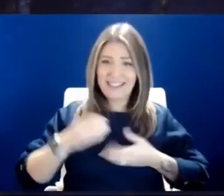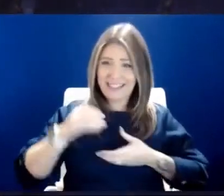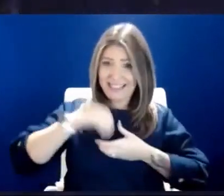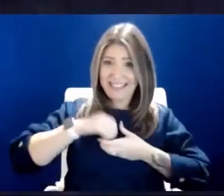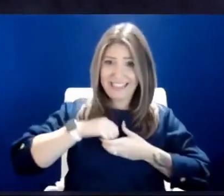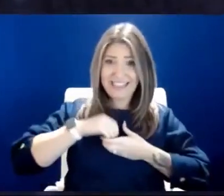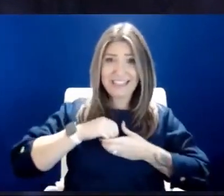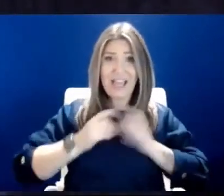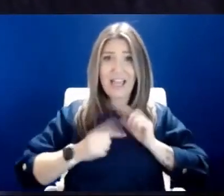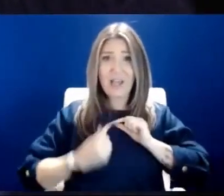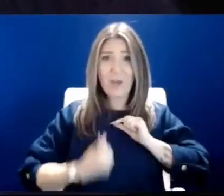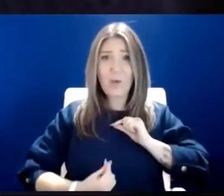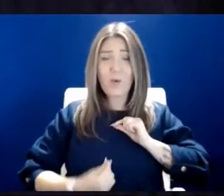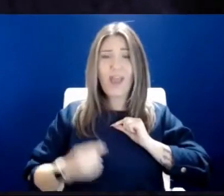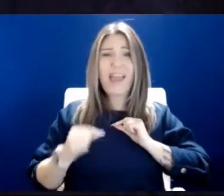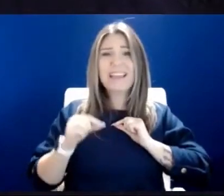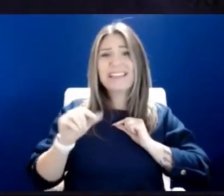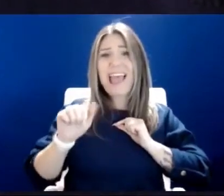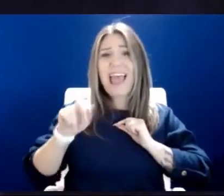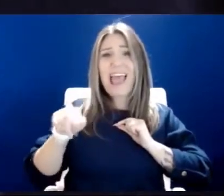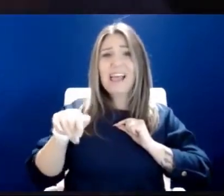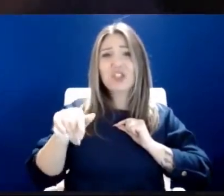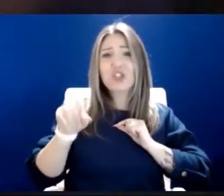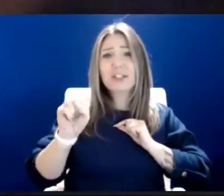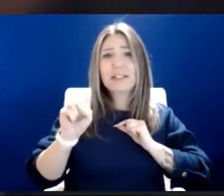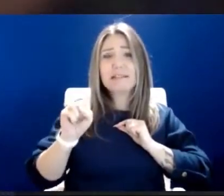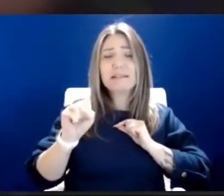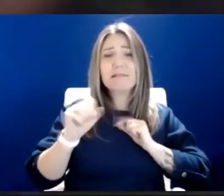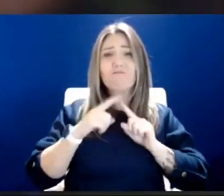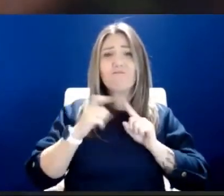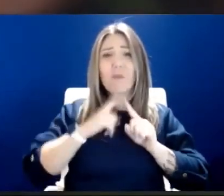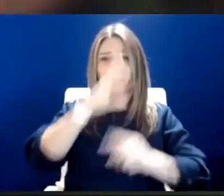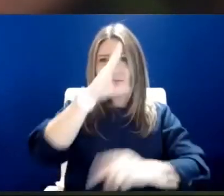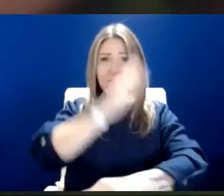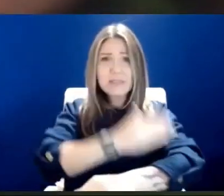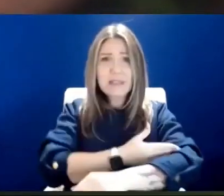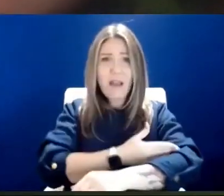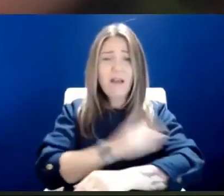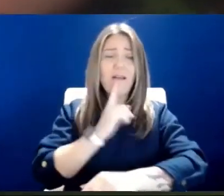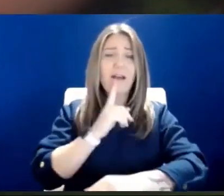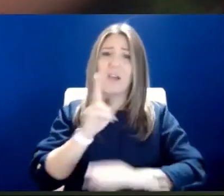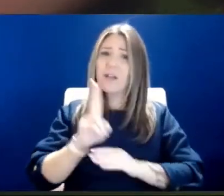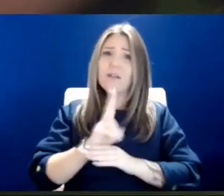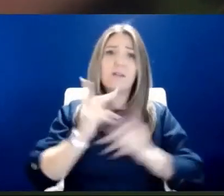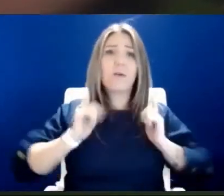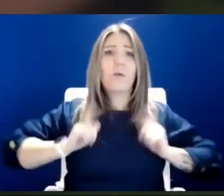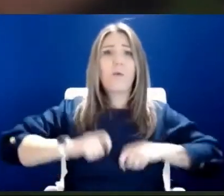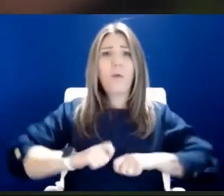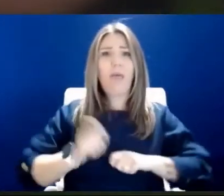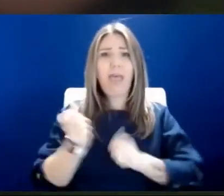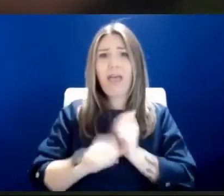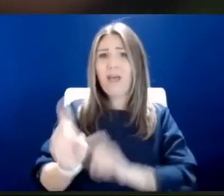son, you know, and I wear that everywhere I go. You know, it's very, very important to me.